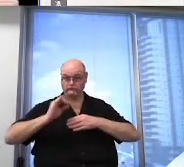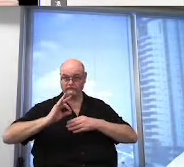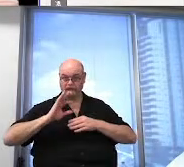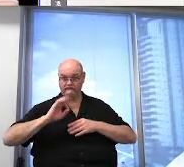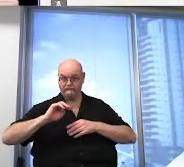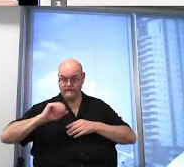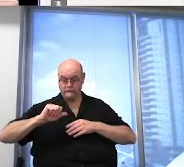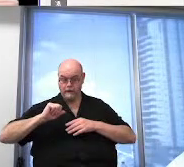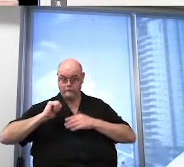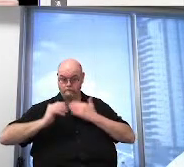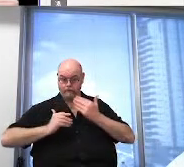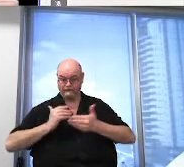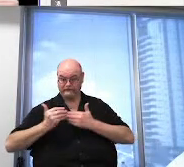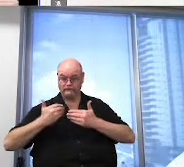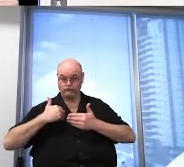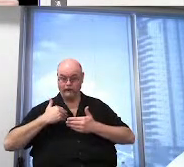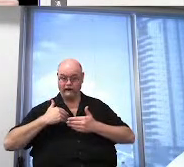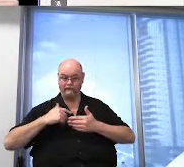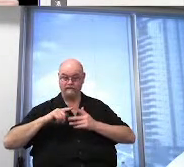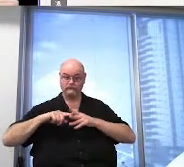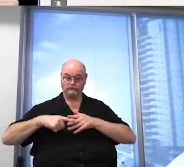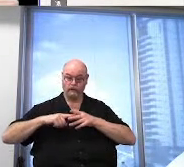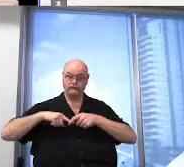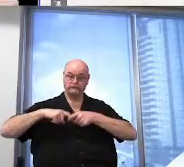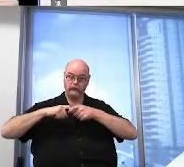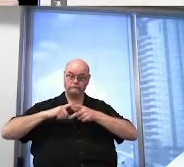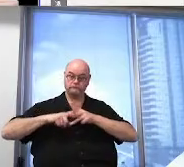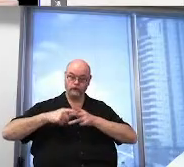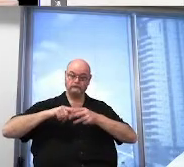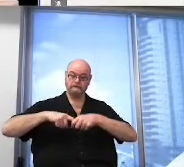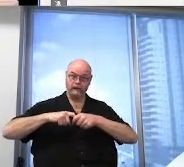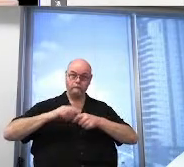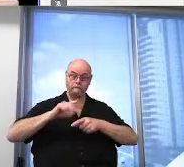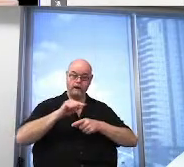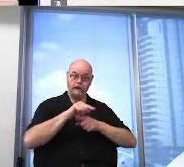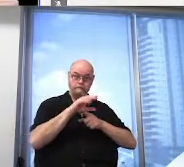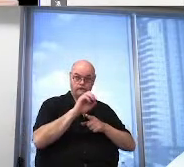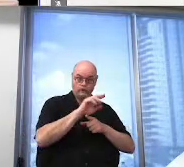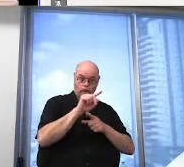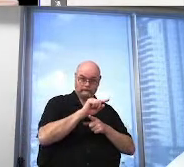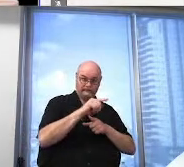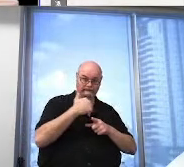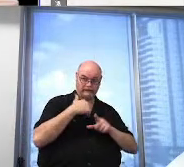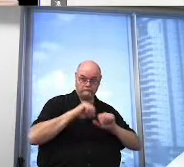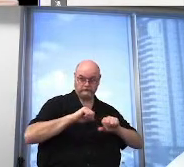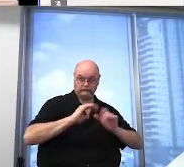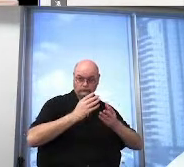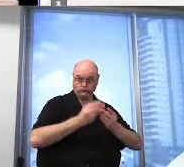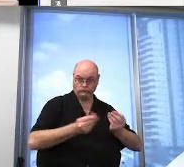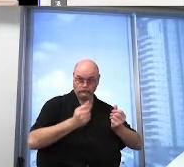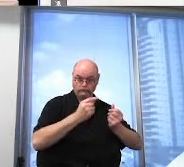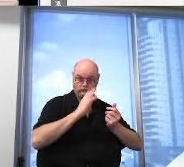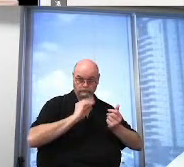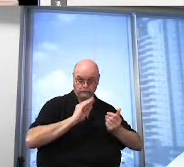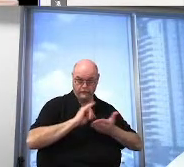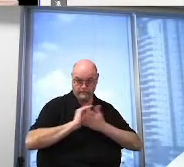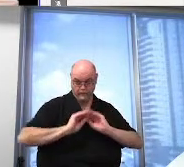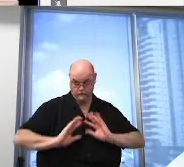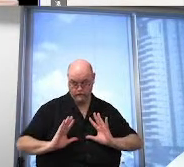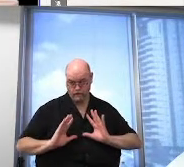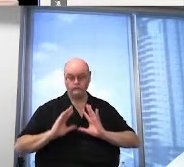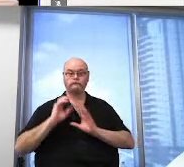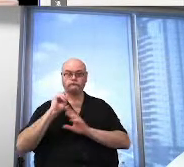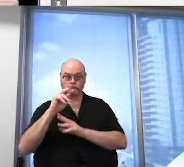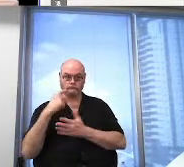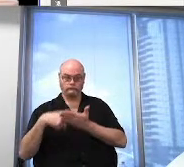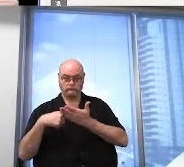of the FEMA process. We have stop and go, whereas Mr. Cortez has a potential solution to that. That's what I want to make sure we can talk about. Are we